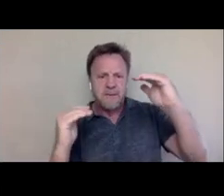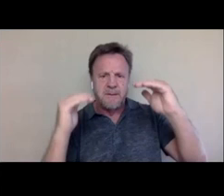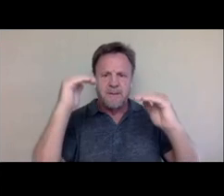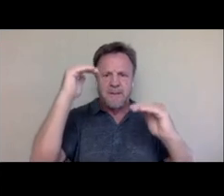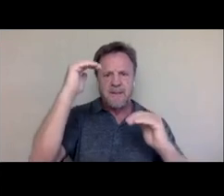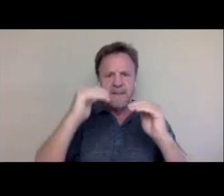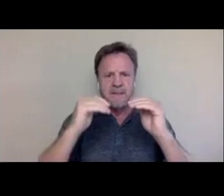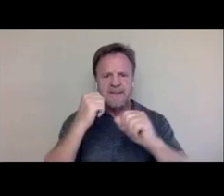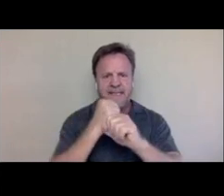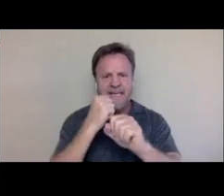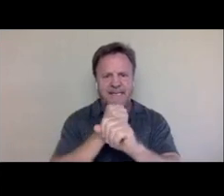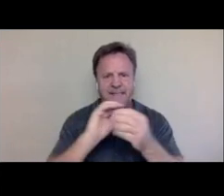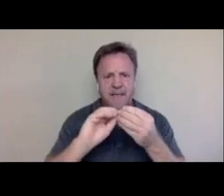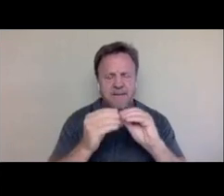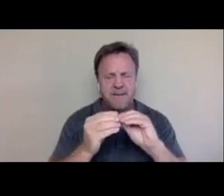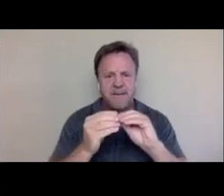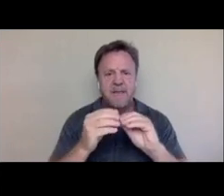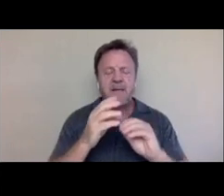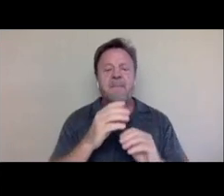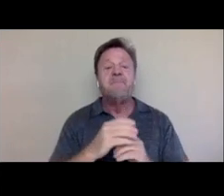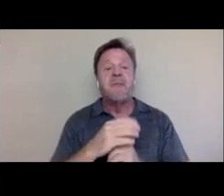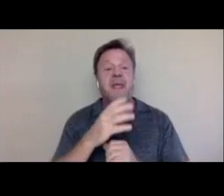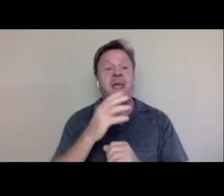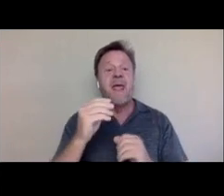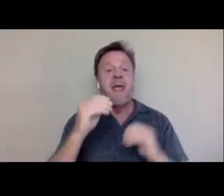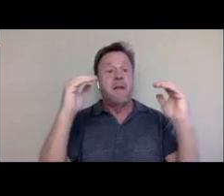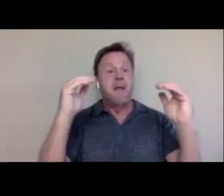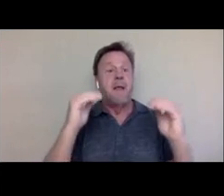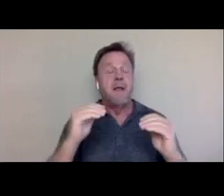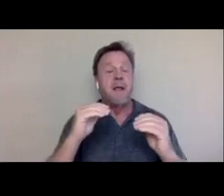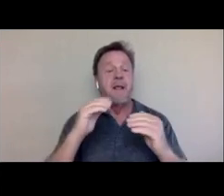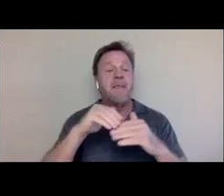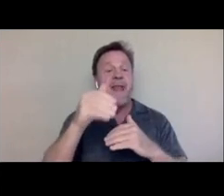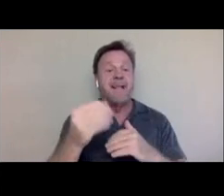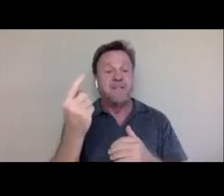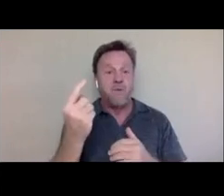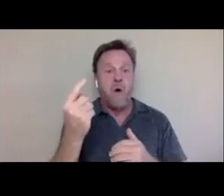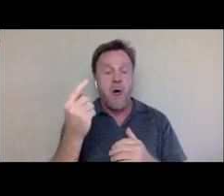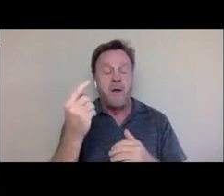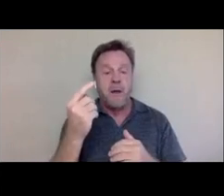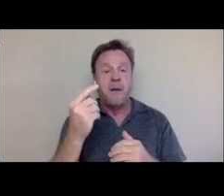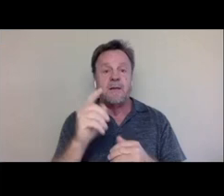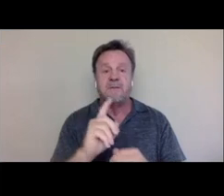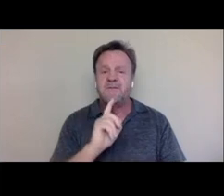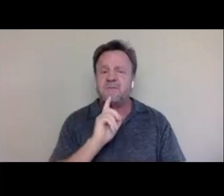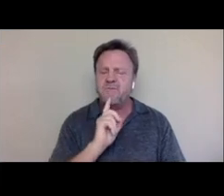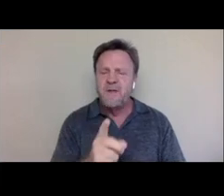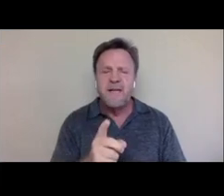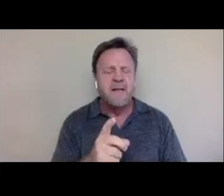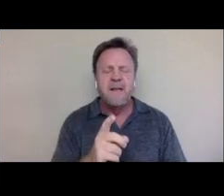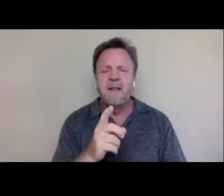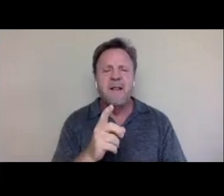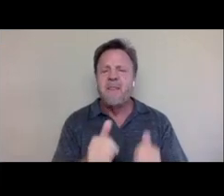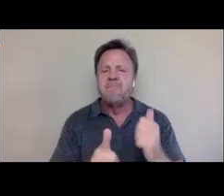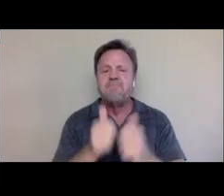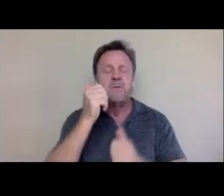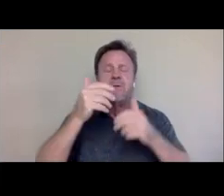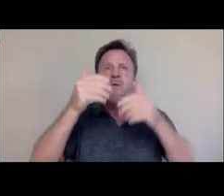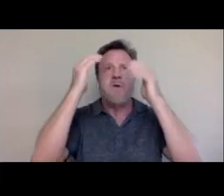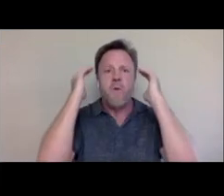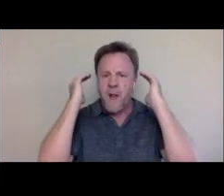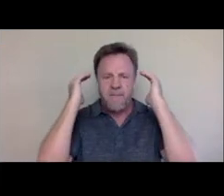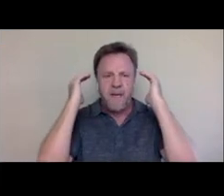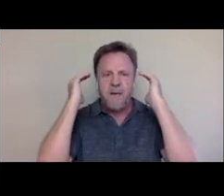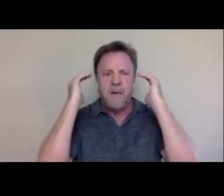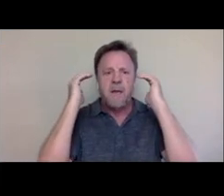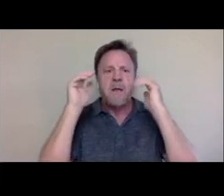statistics. And you hear the next bullet is really the one that is the most overwhelming. Across